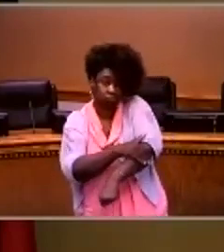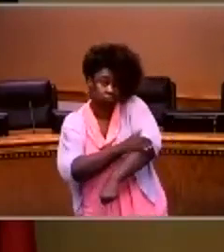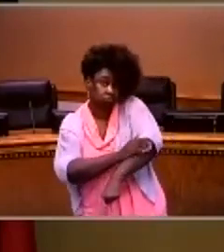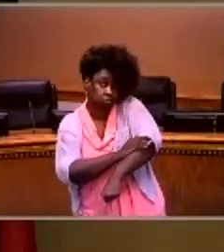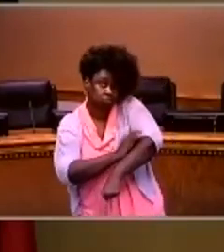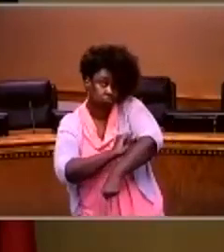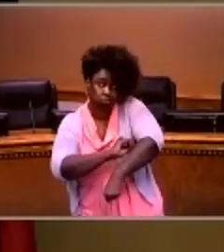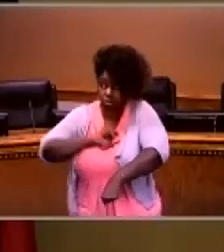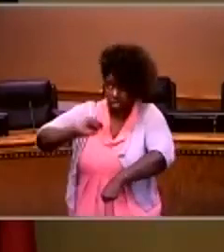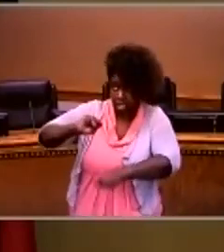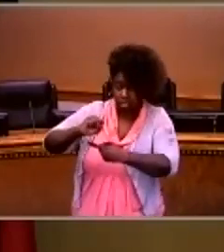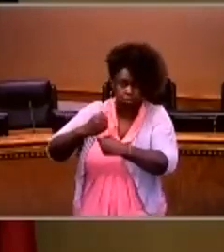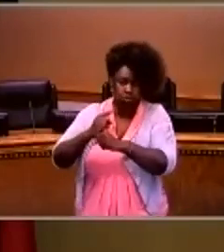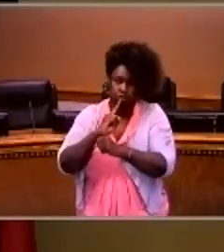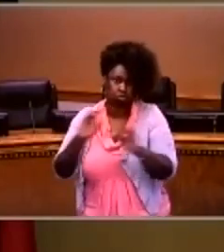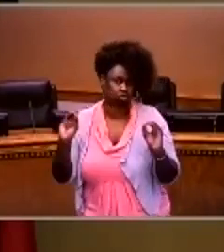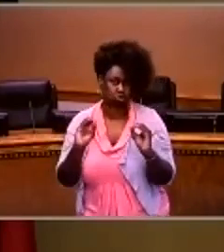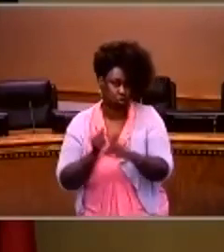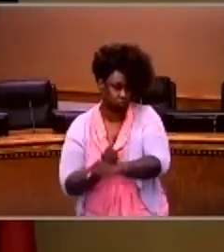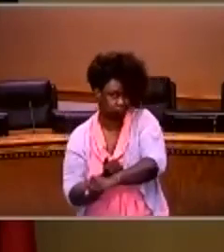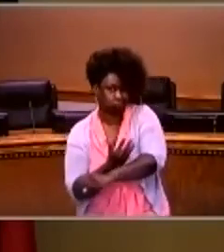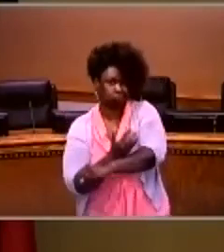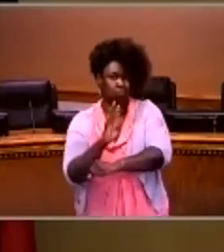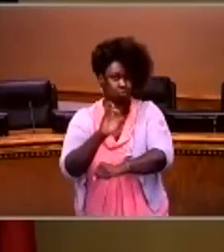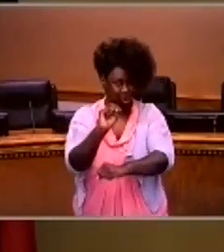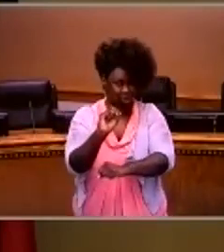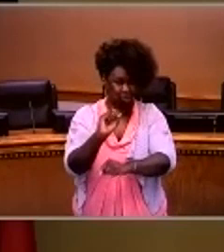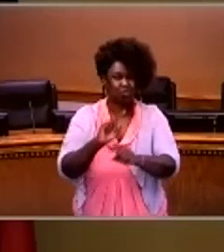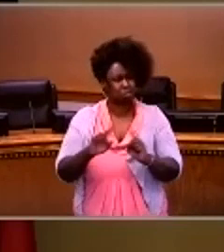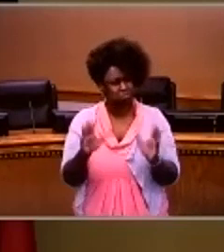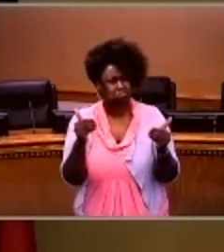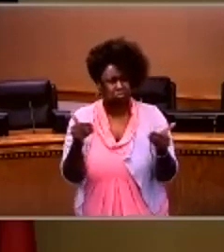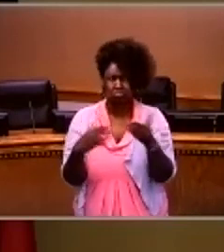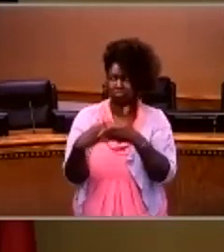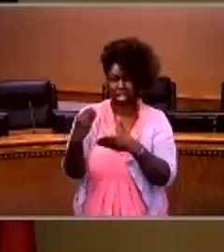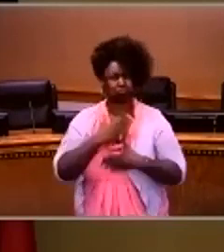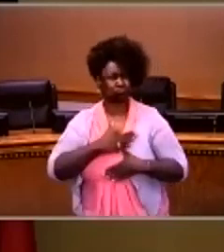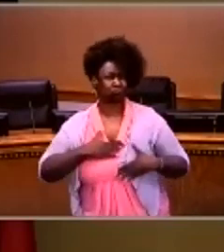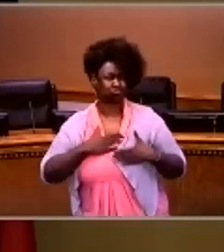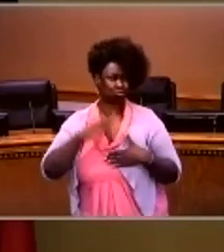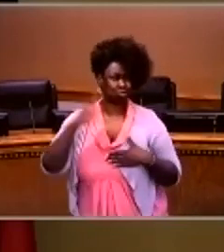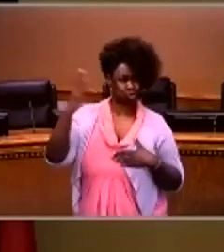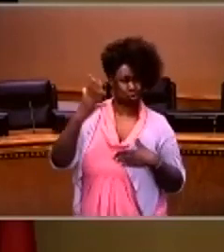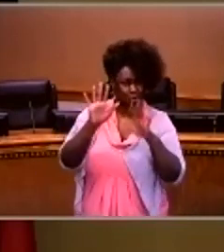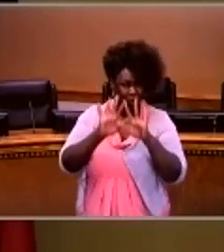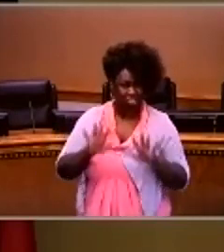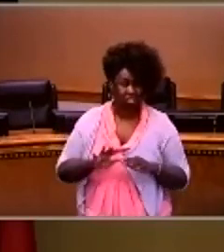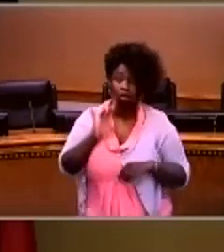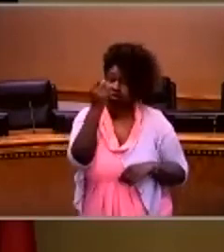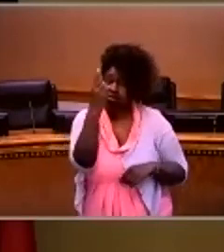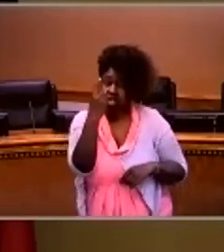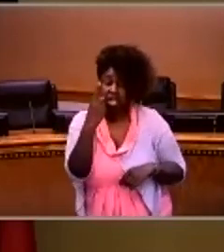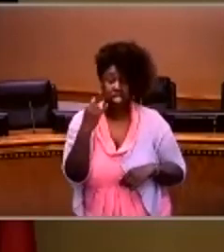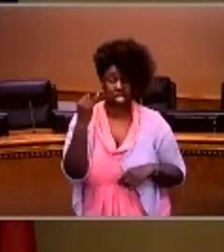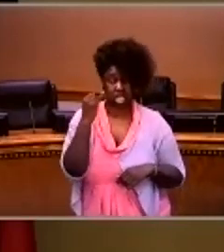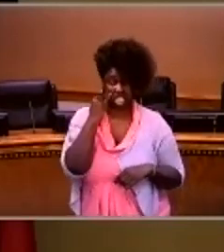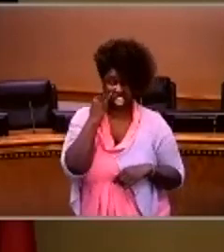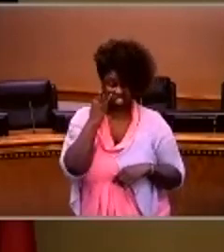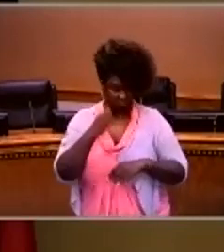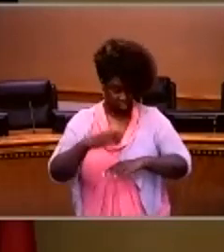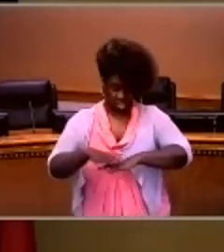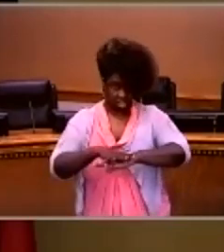weekend and in the coming days, but please do enjoy the warm, sunny weather. And COVID-19 does not survive in the sunlight for very long, by the